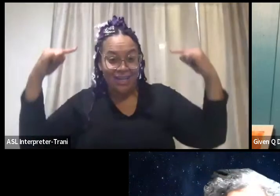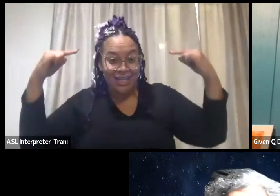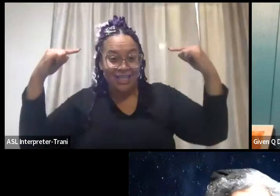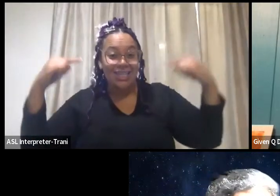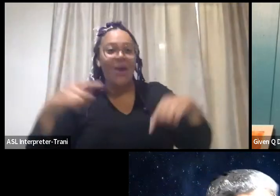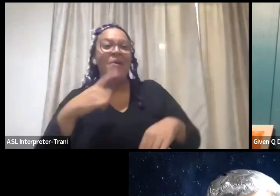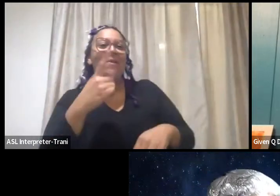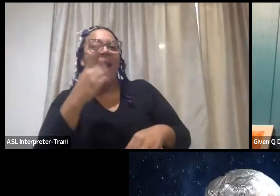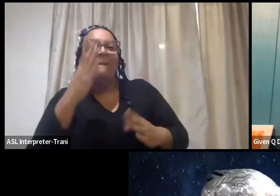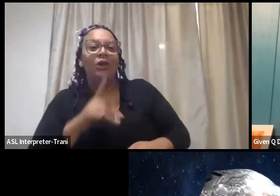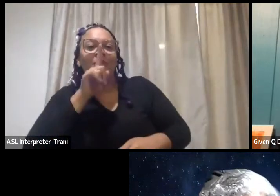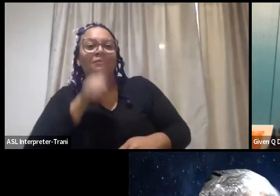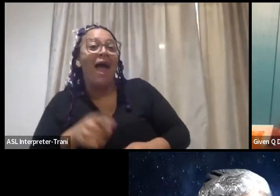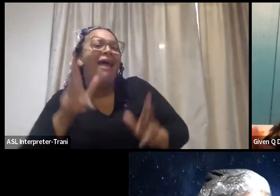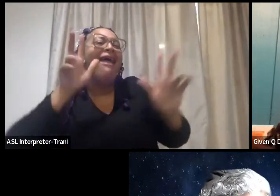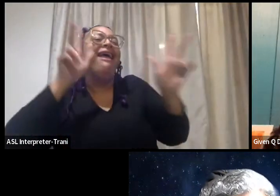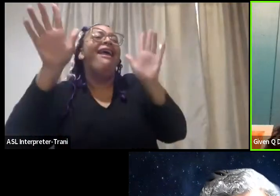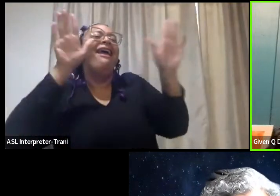Hey,